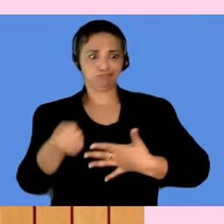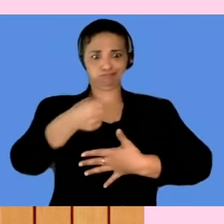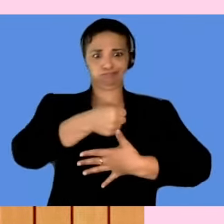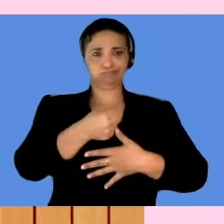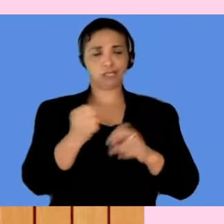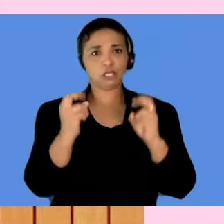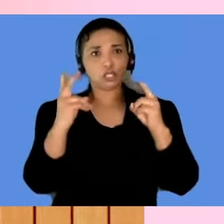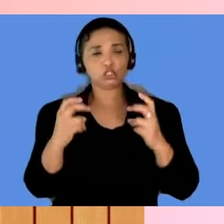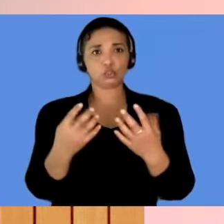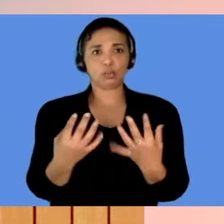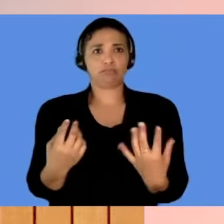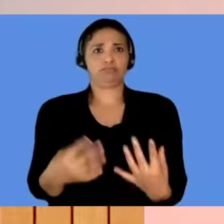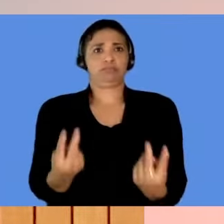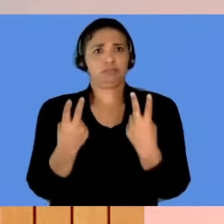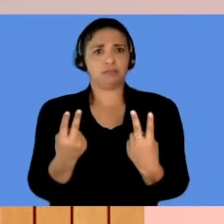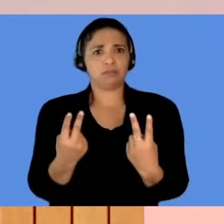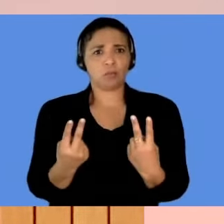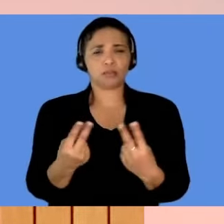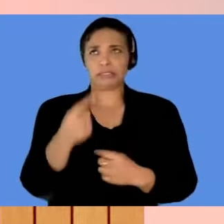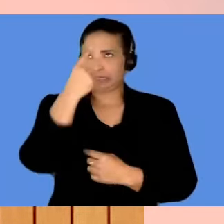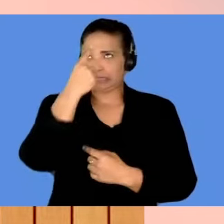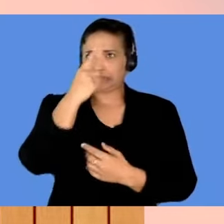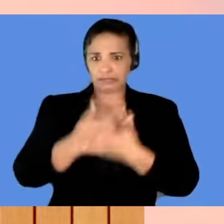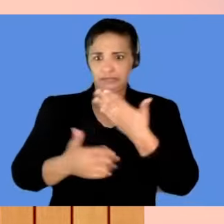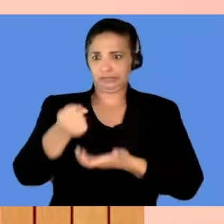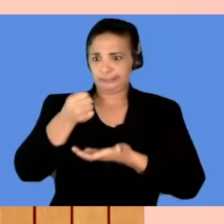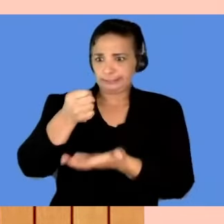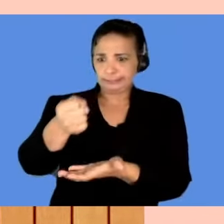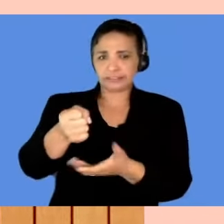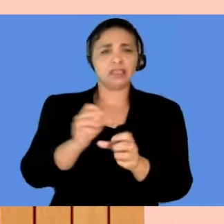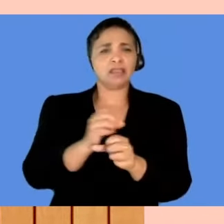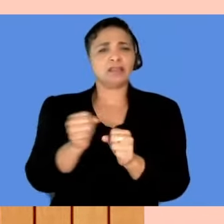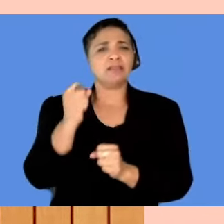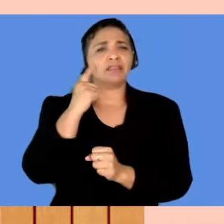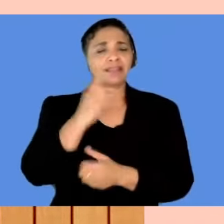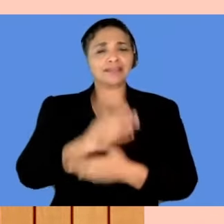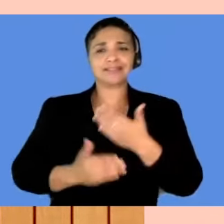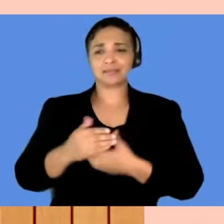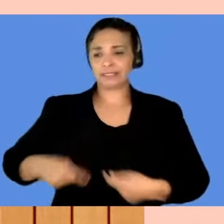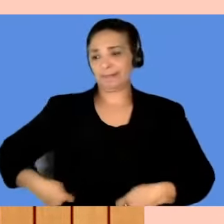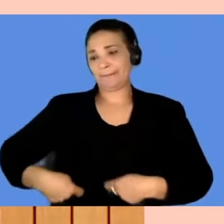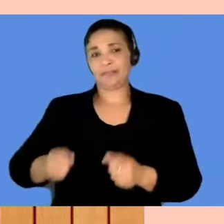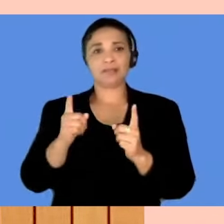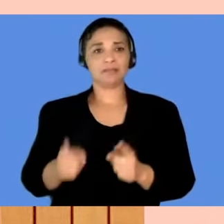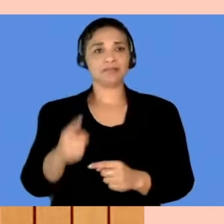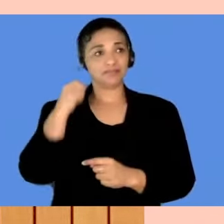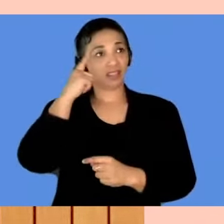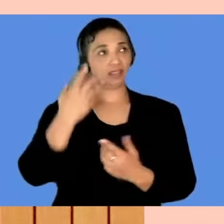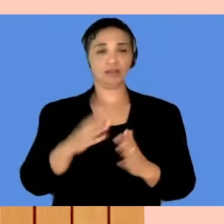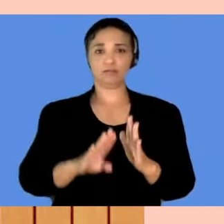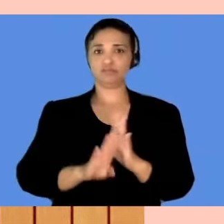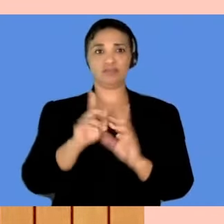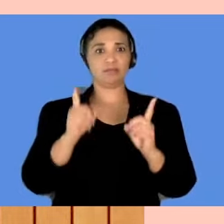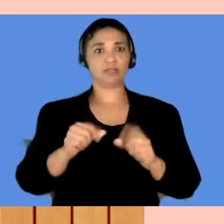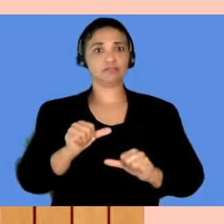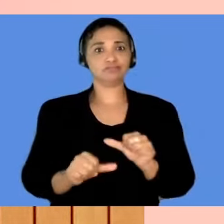as an investment. It is always a cost, always looked at something to be done after the development is